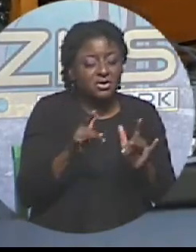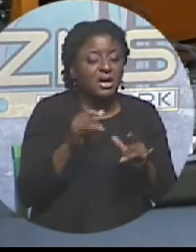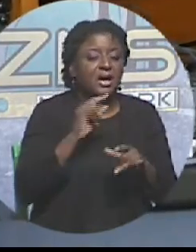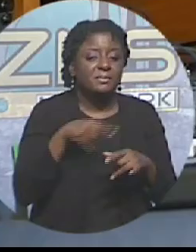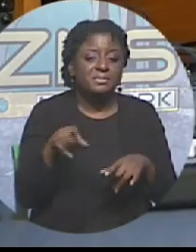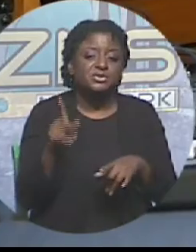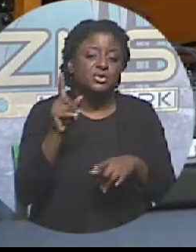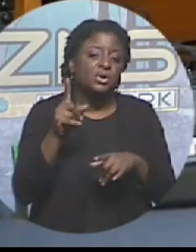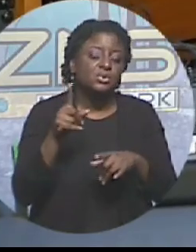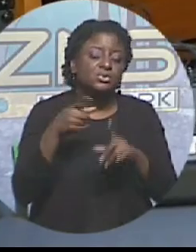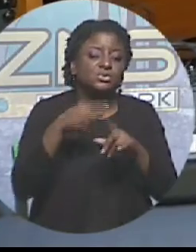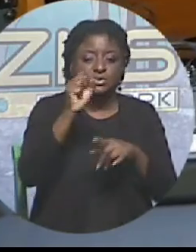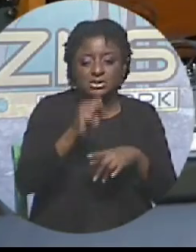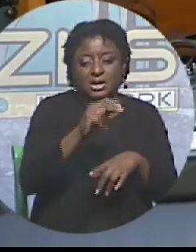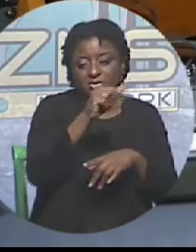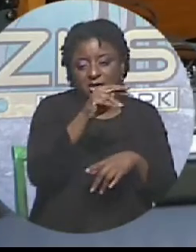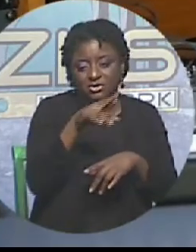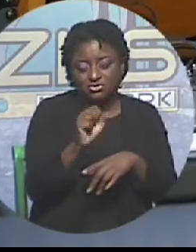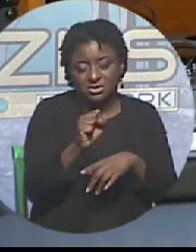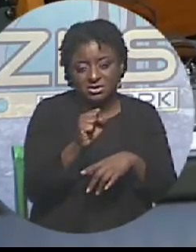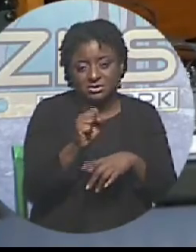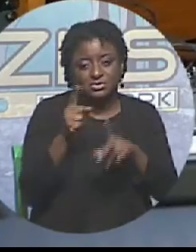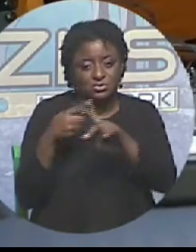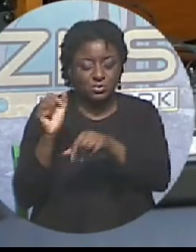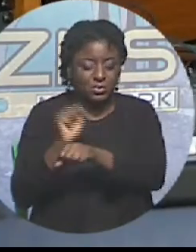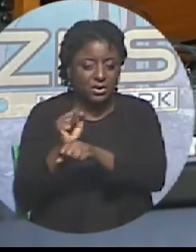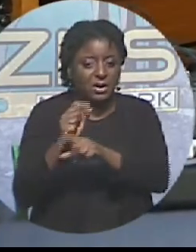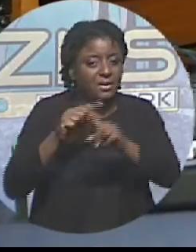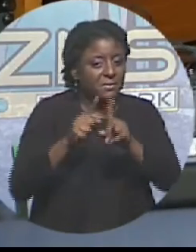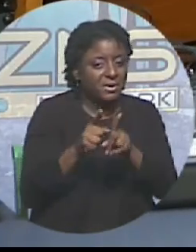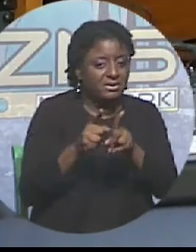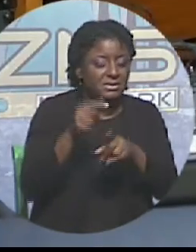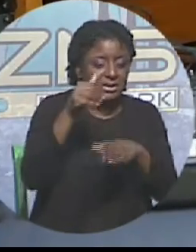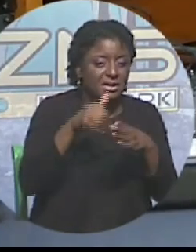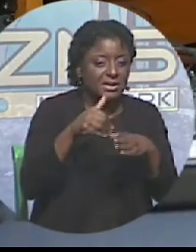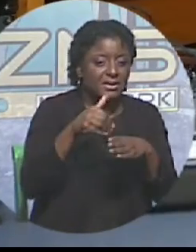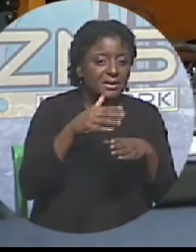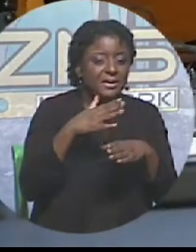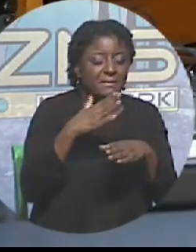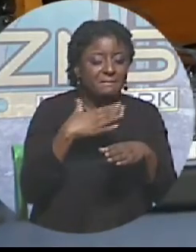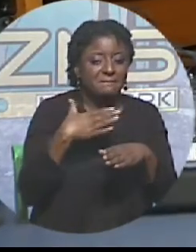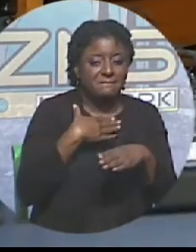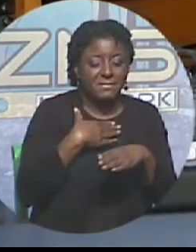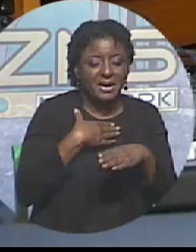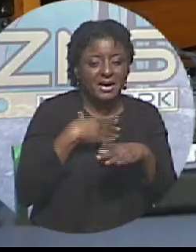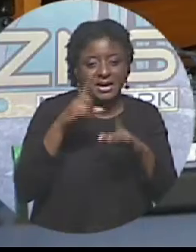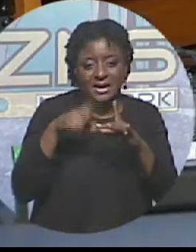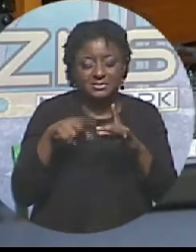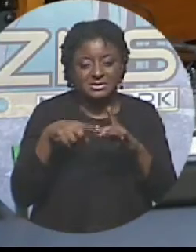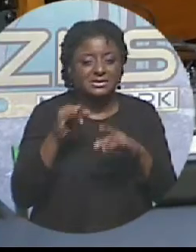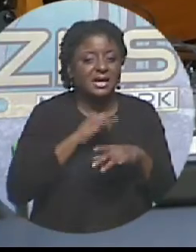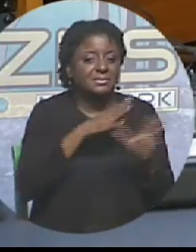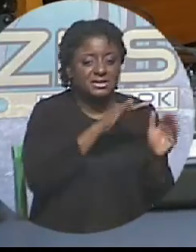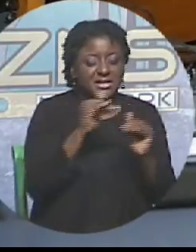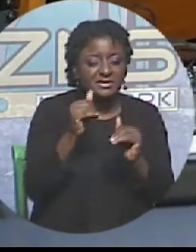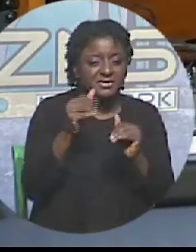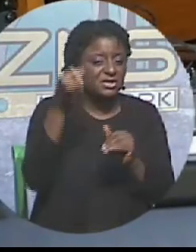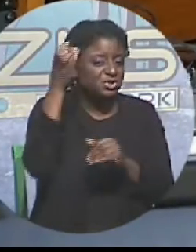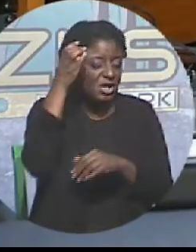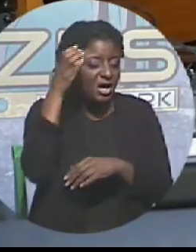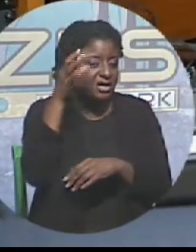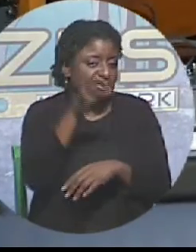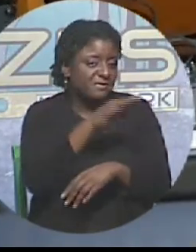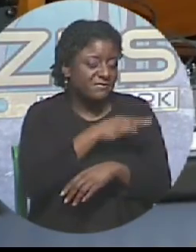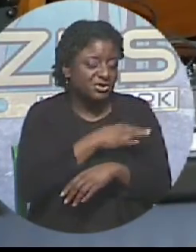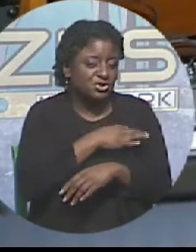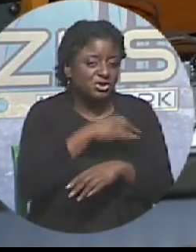I'll be in South Angeles for the high school basketball tournament. But in my command, I'm leaving Charles Leonard Fisher in charge of the